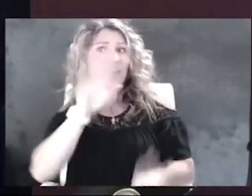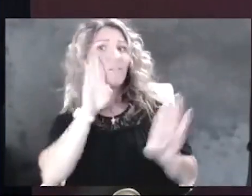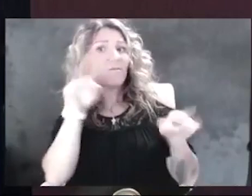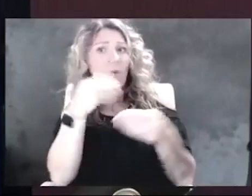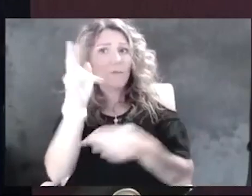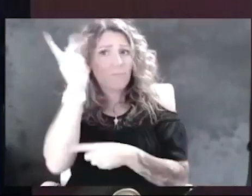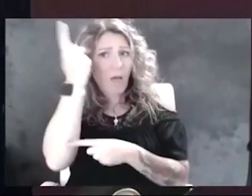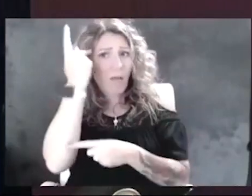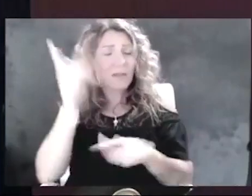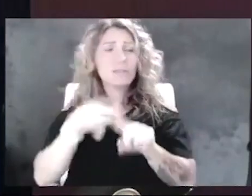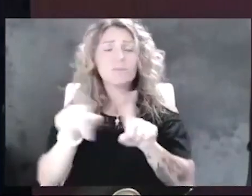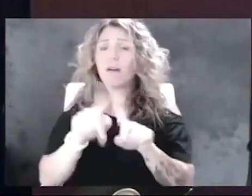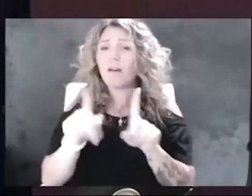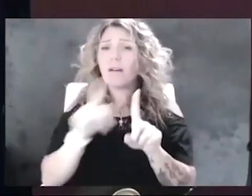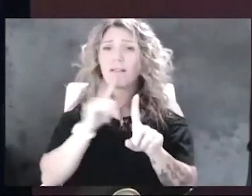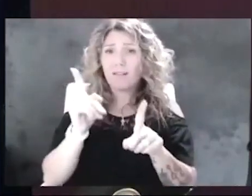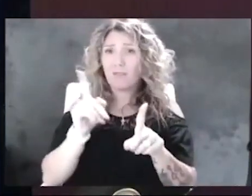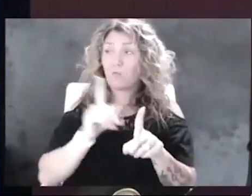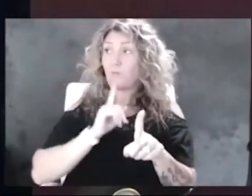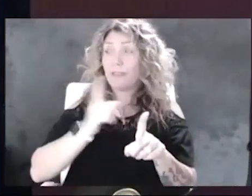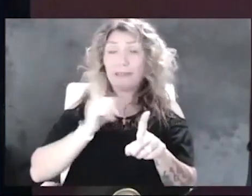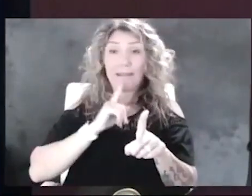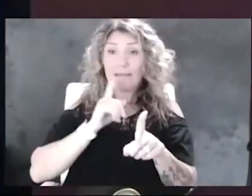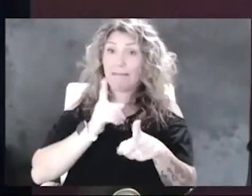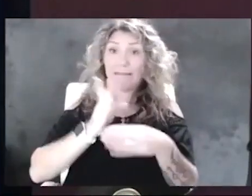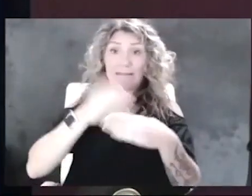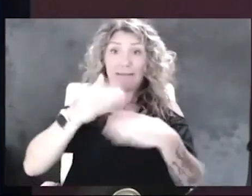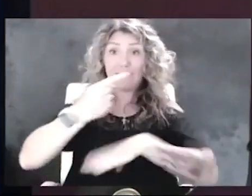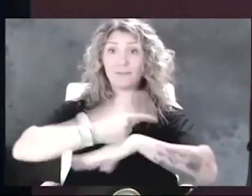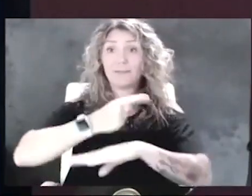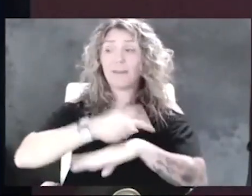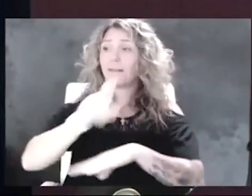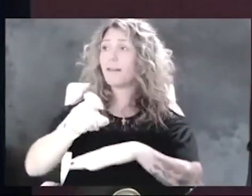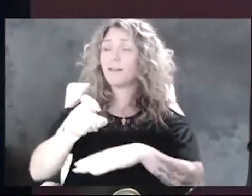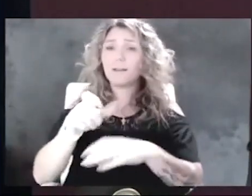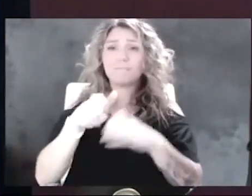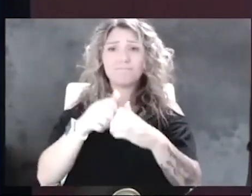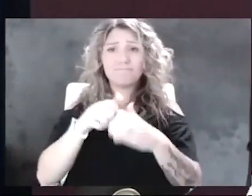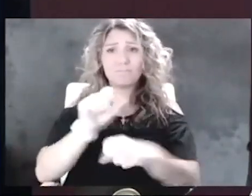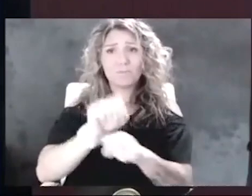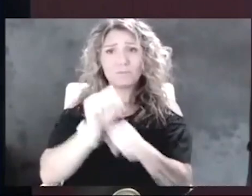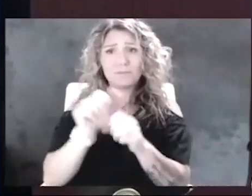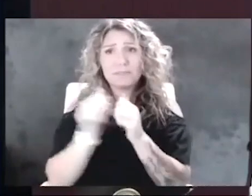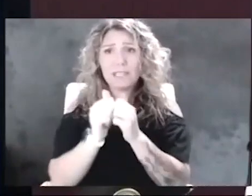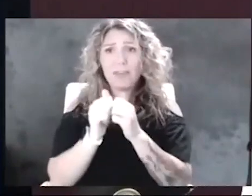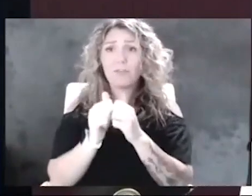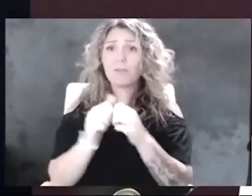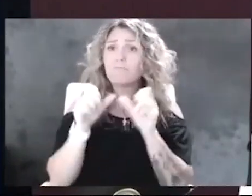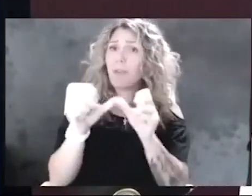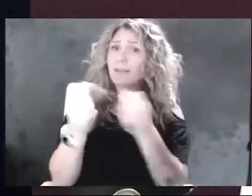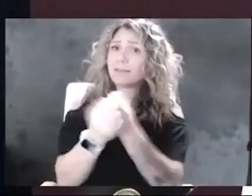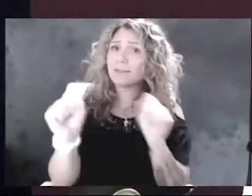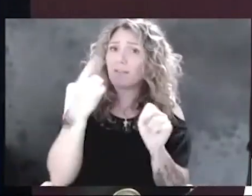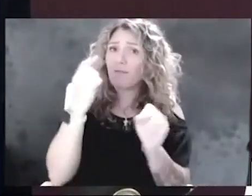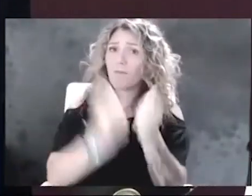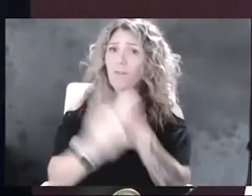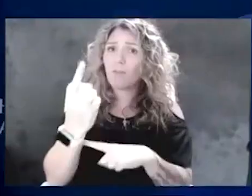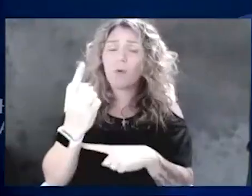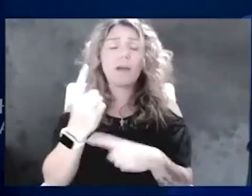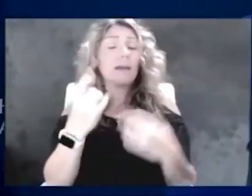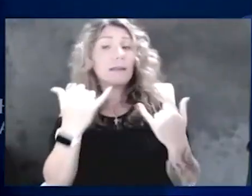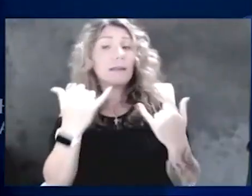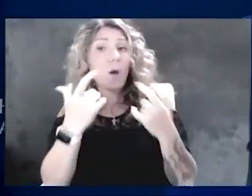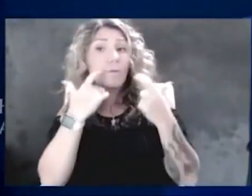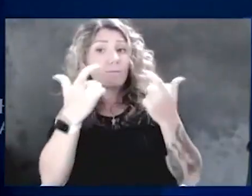the day, we got to work together to try and keep each other safe. Jess, let's see what questions our viewers have today. I bet they have a few.